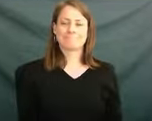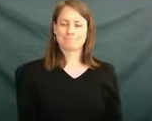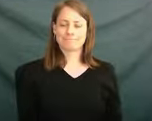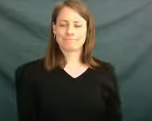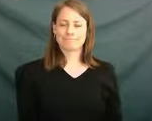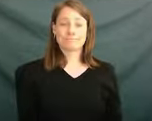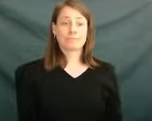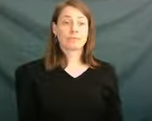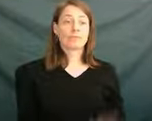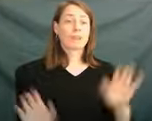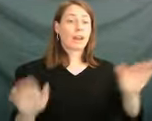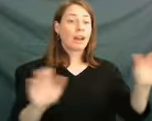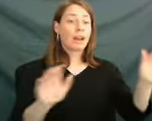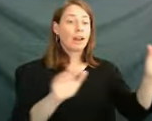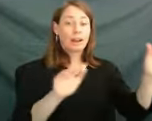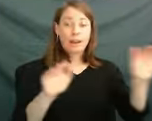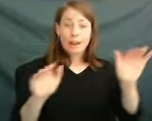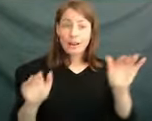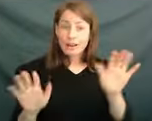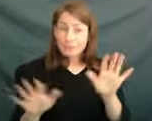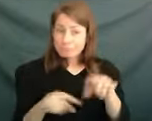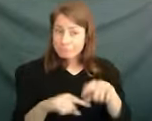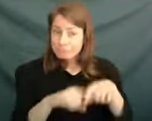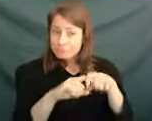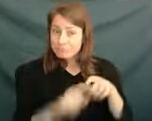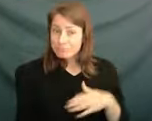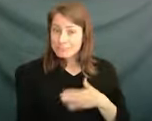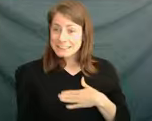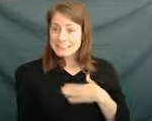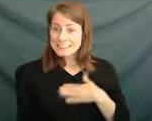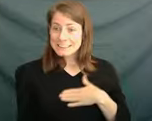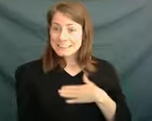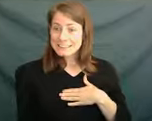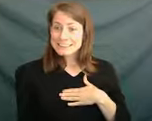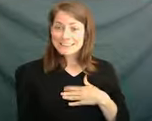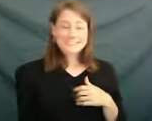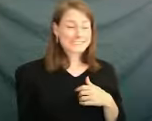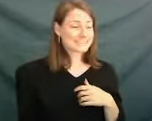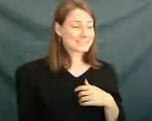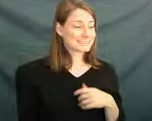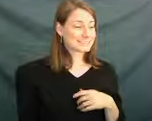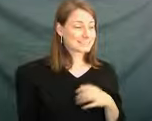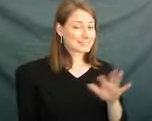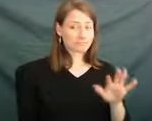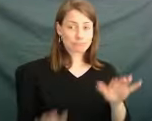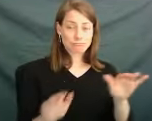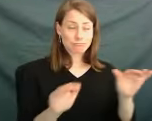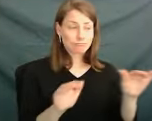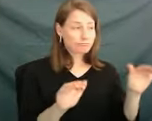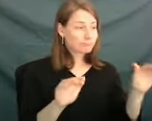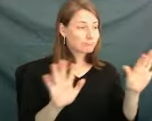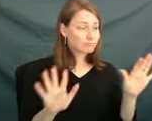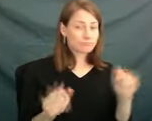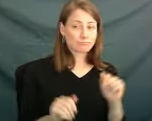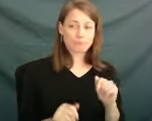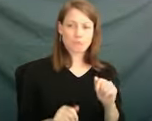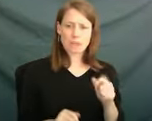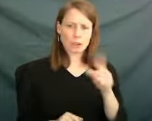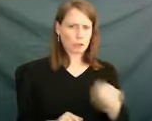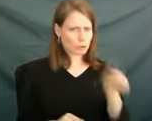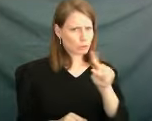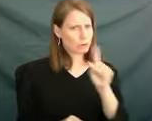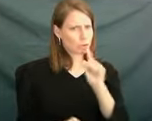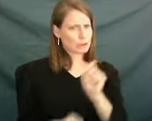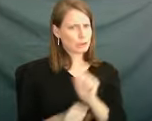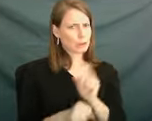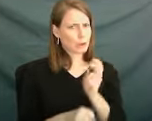minutes. Right, can I just say I've been very pleased with the way you've been working today. You've been excellent. Naturally, I said this isn't really